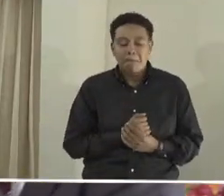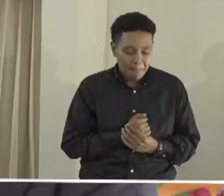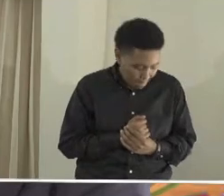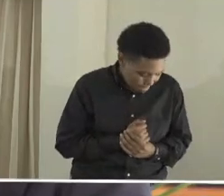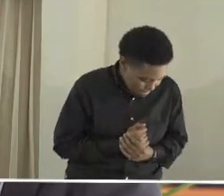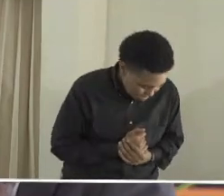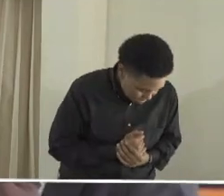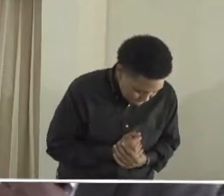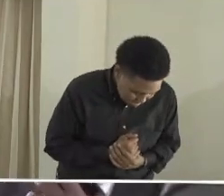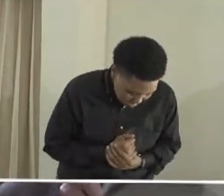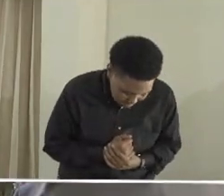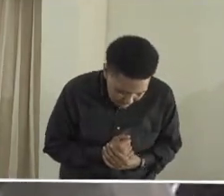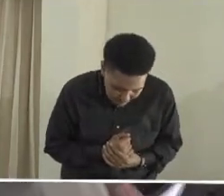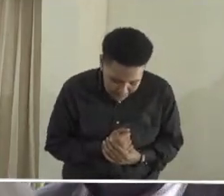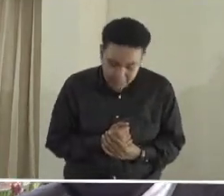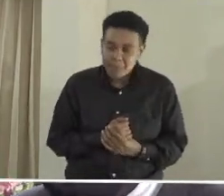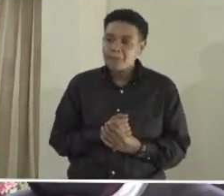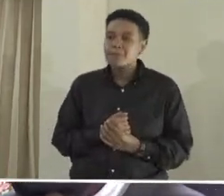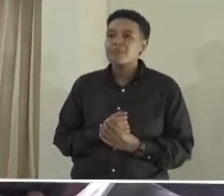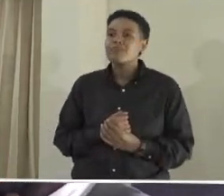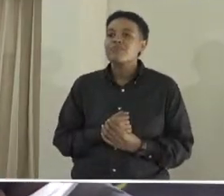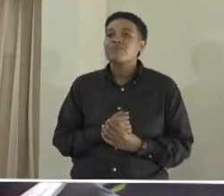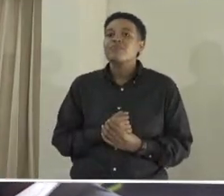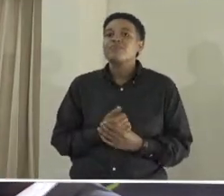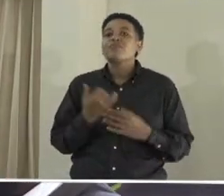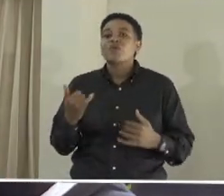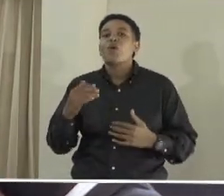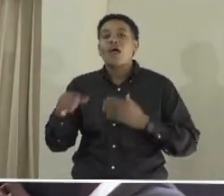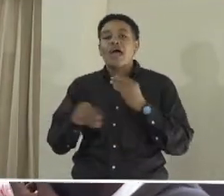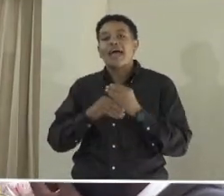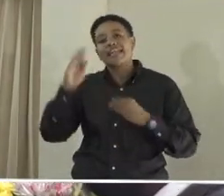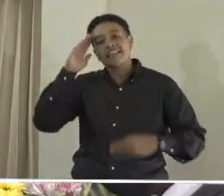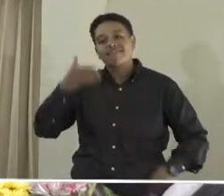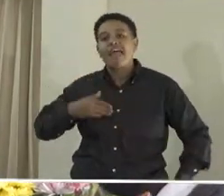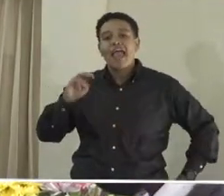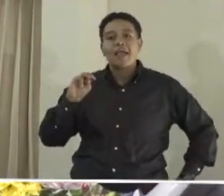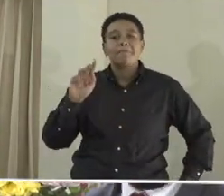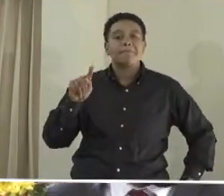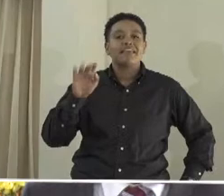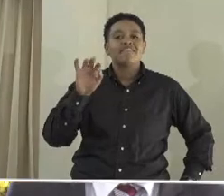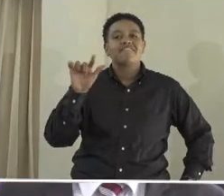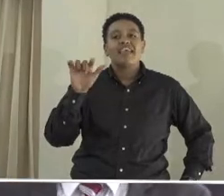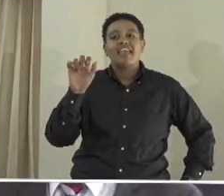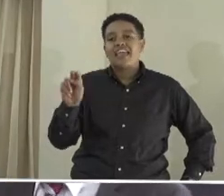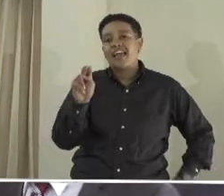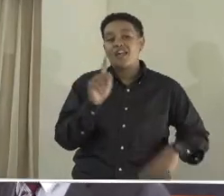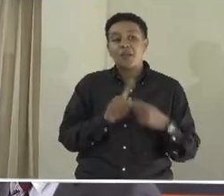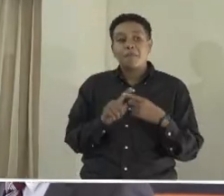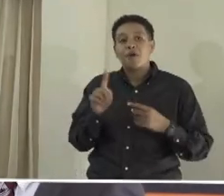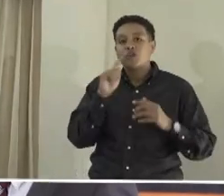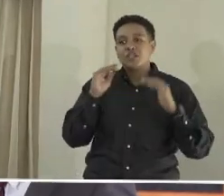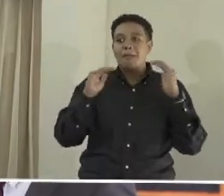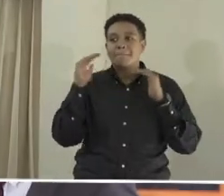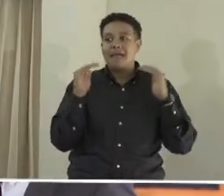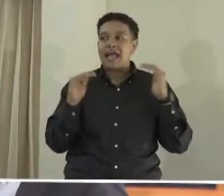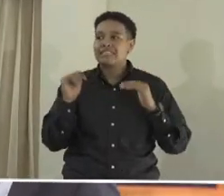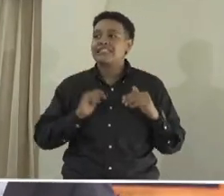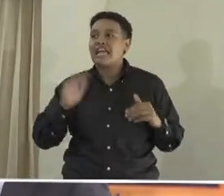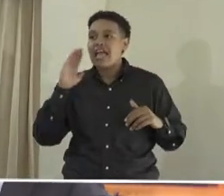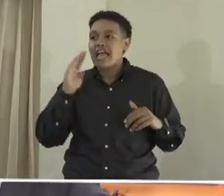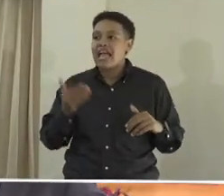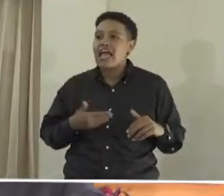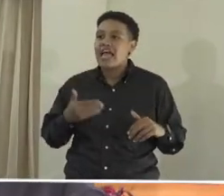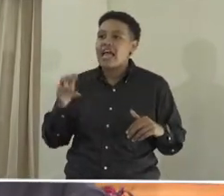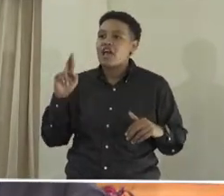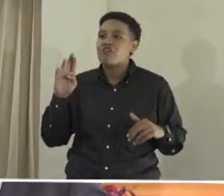And I'm also inviting MP Fagan. And to balance the scale, I'm inviting